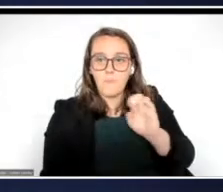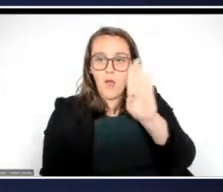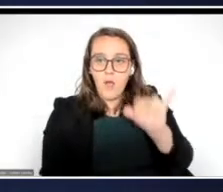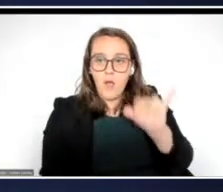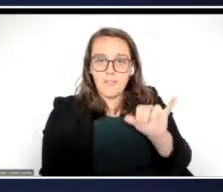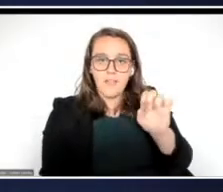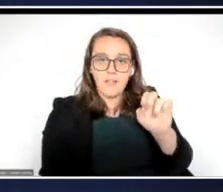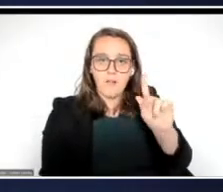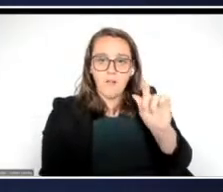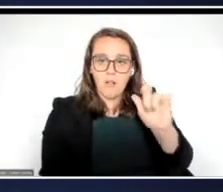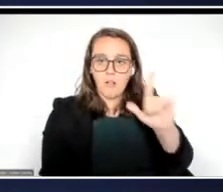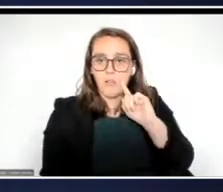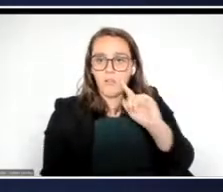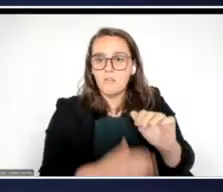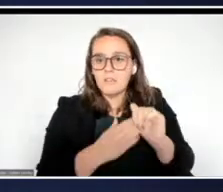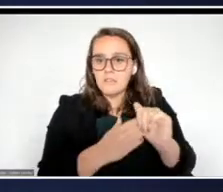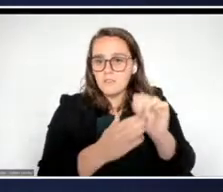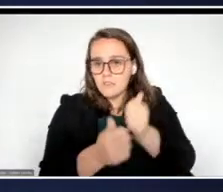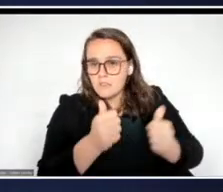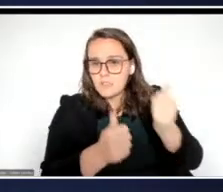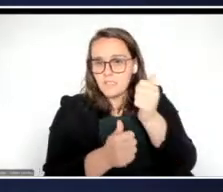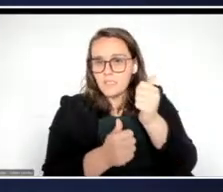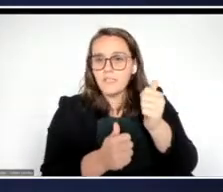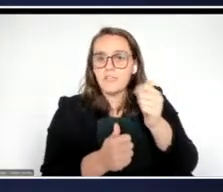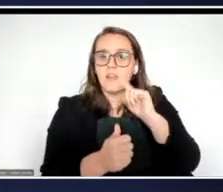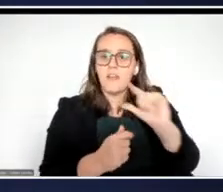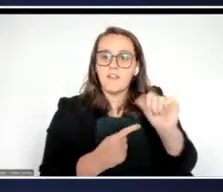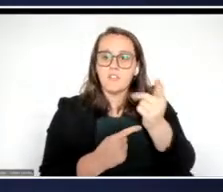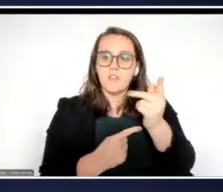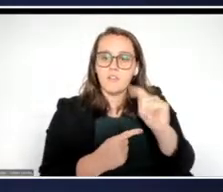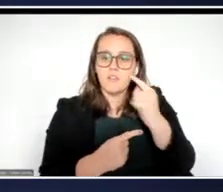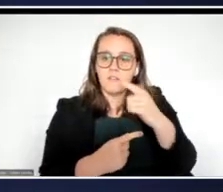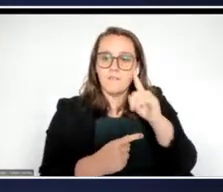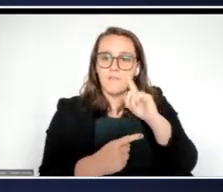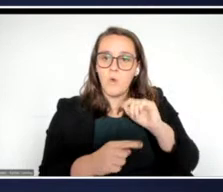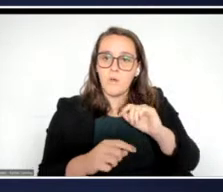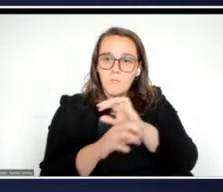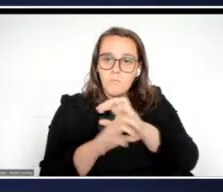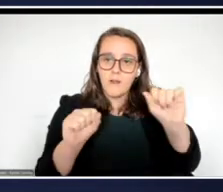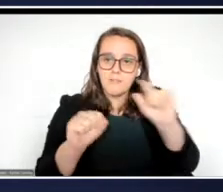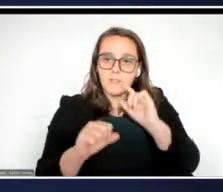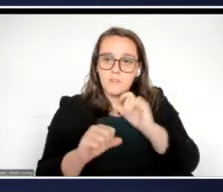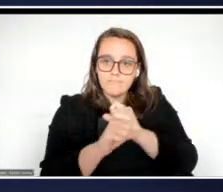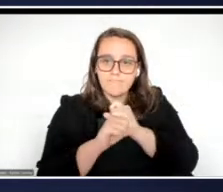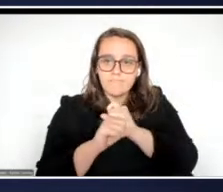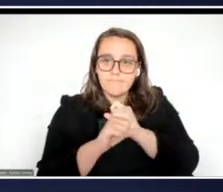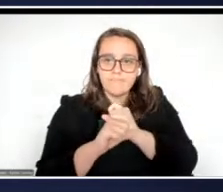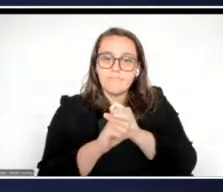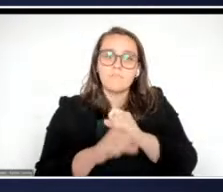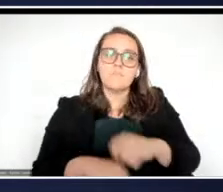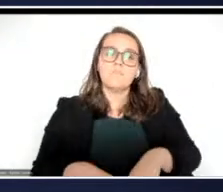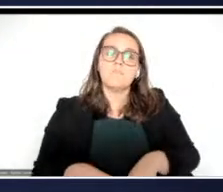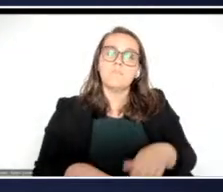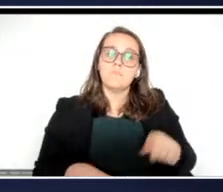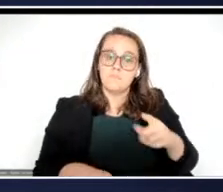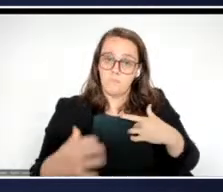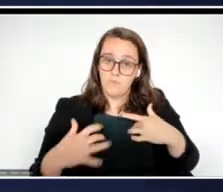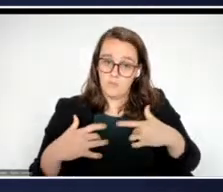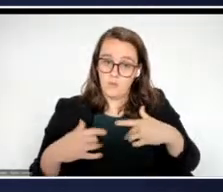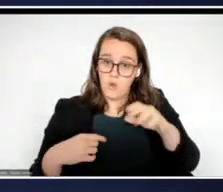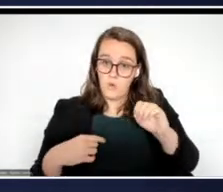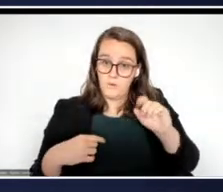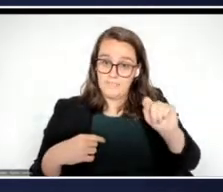the presidential detail, and warned him that they were, quote, concerned about an OTR, an off-the-record movement to the